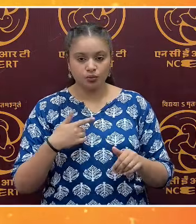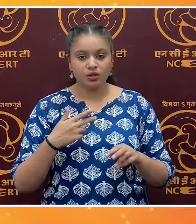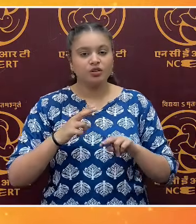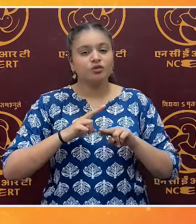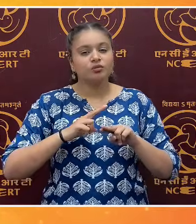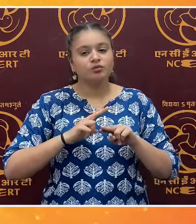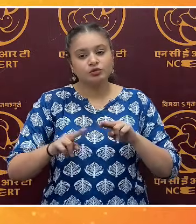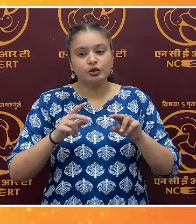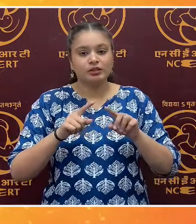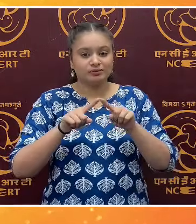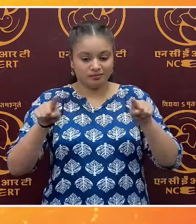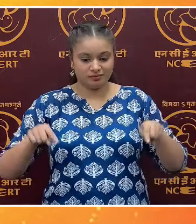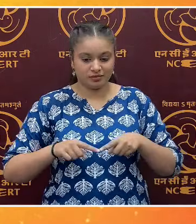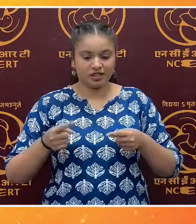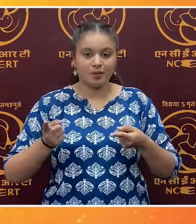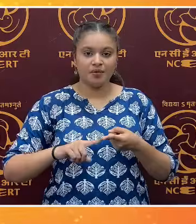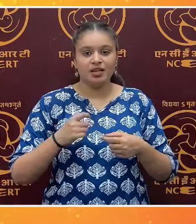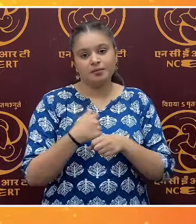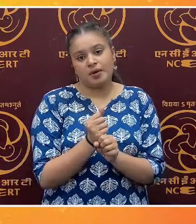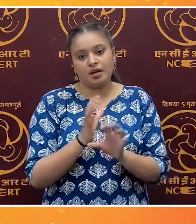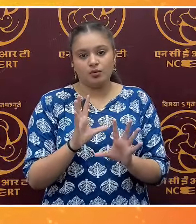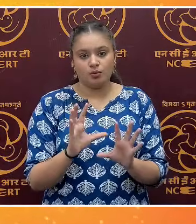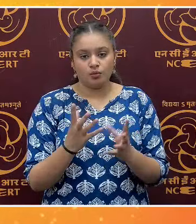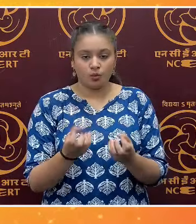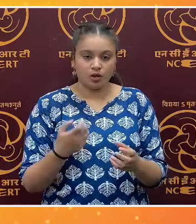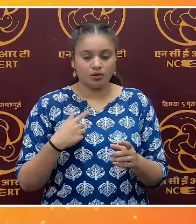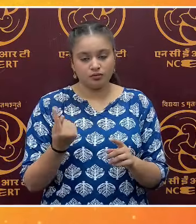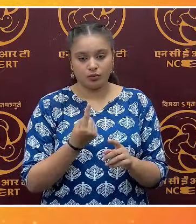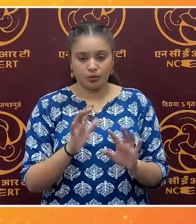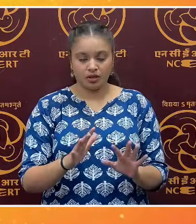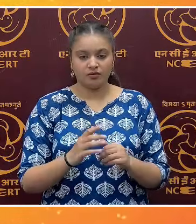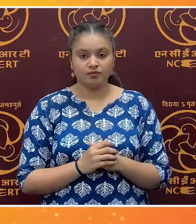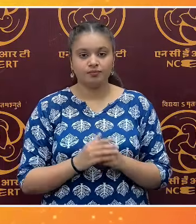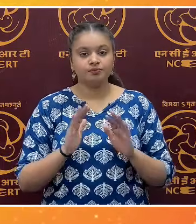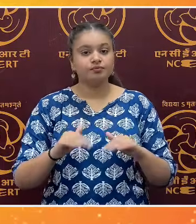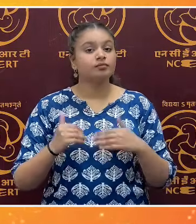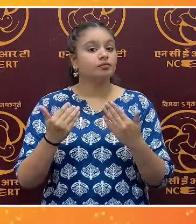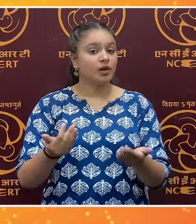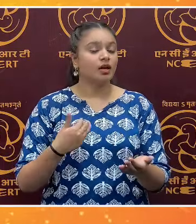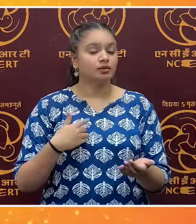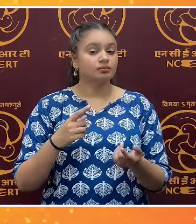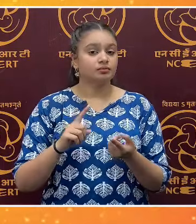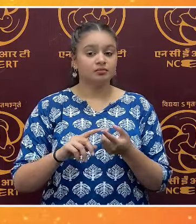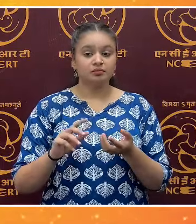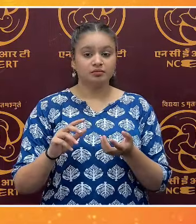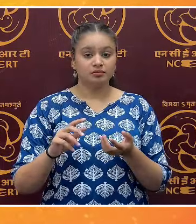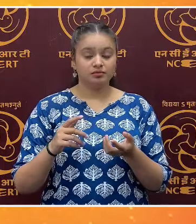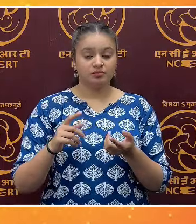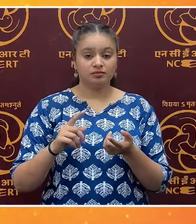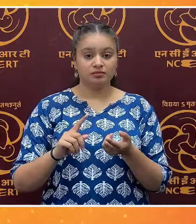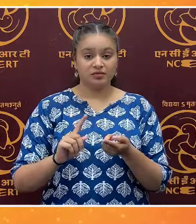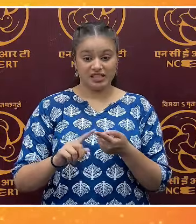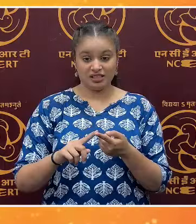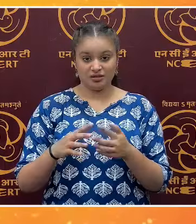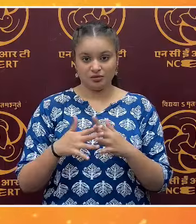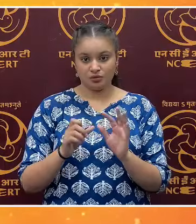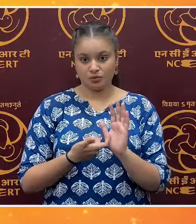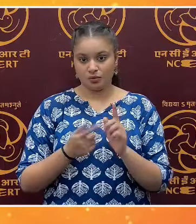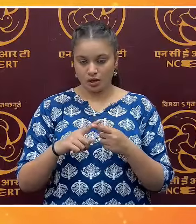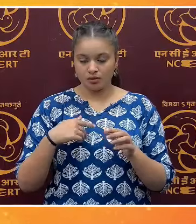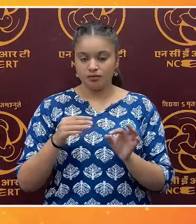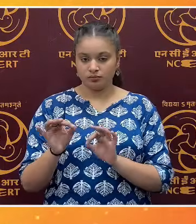circuit. And earth wire, I will later on I will tell you the importance of the earth wire also. Second thing